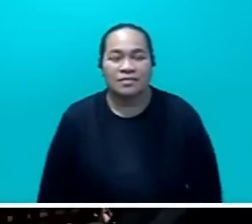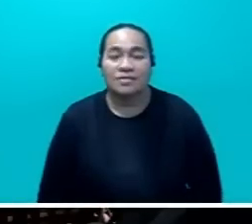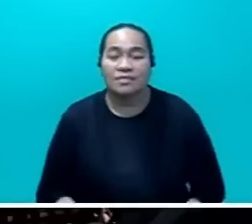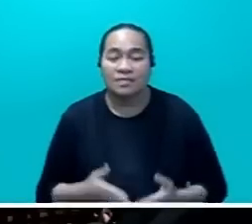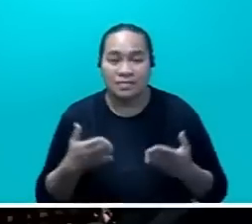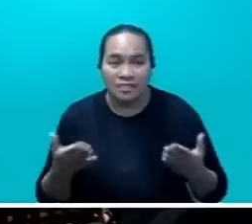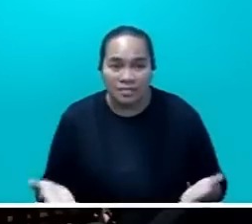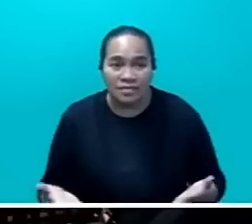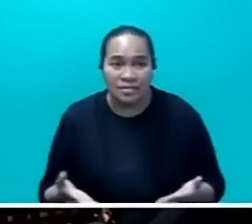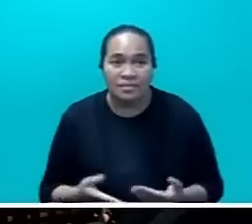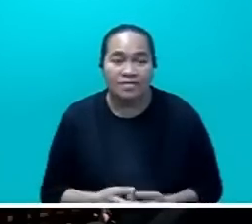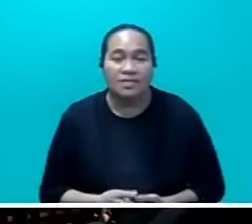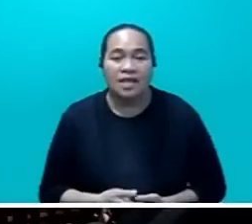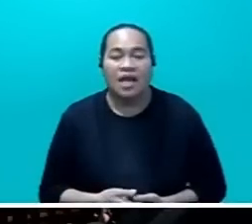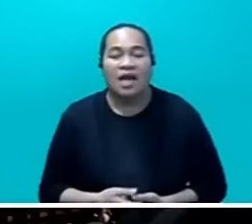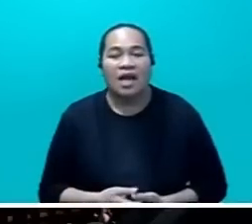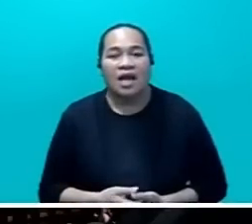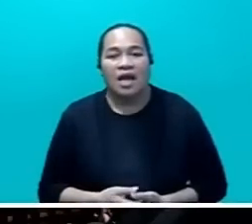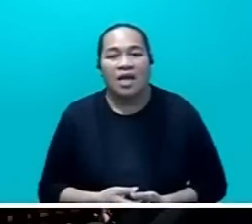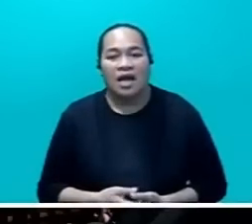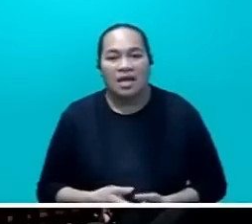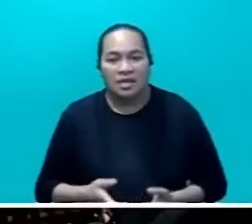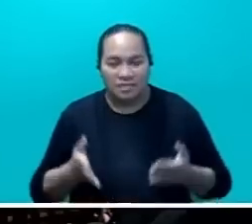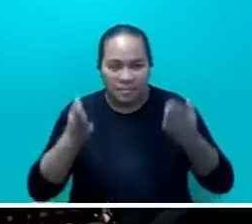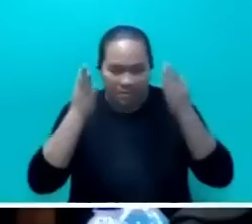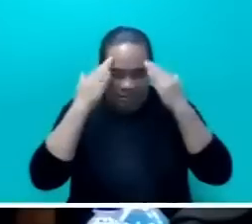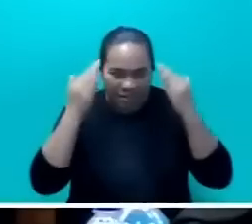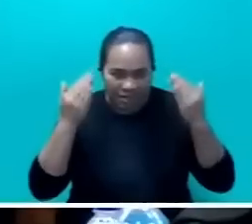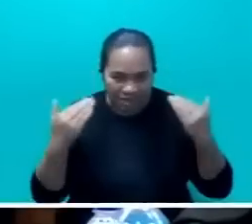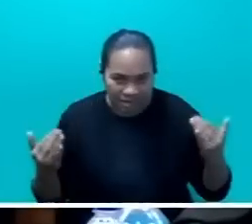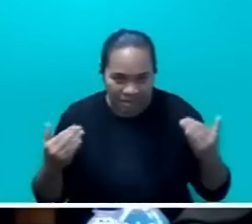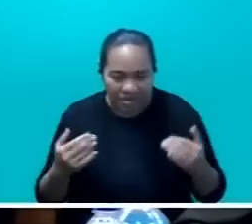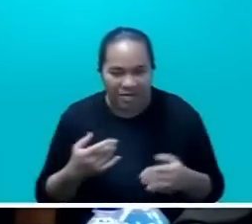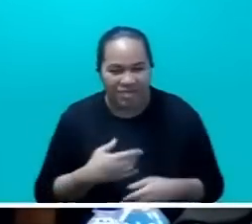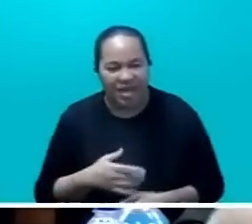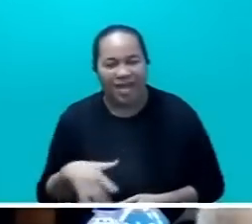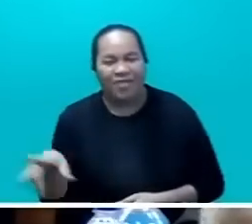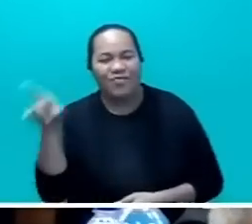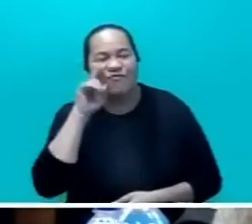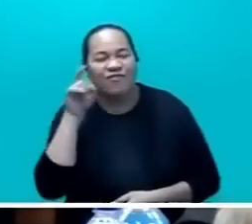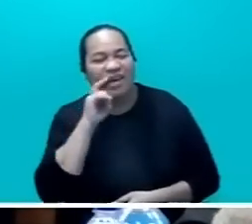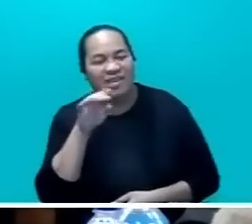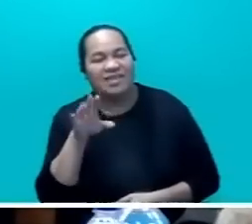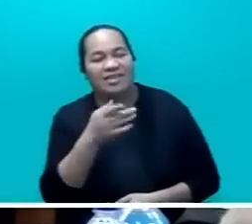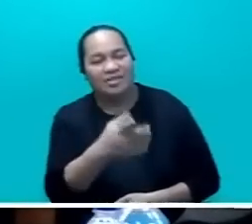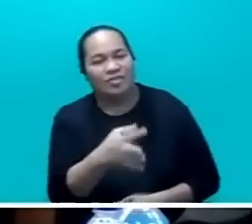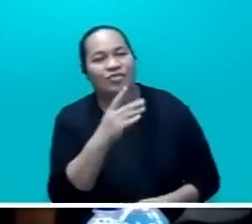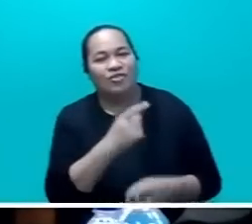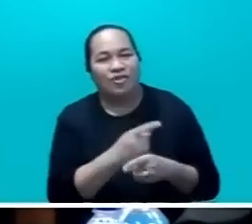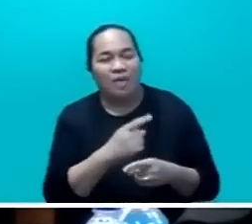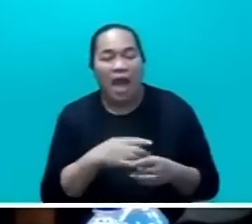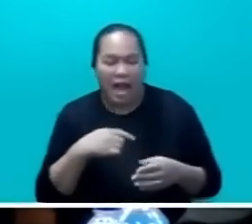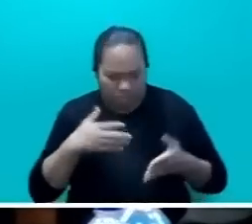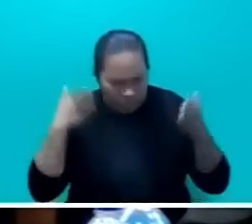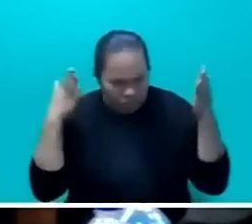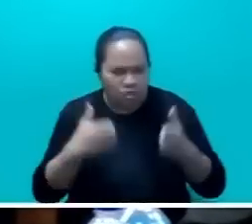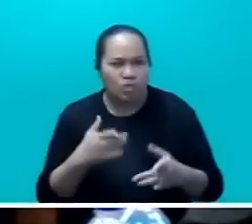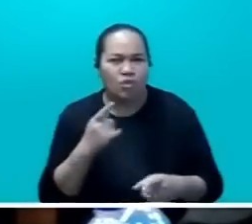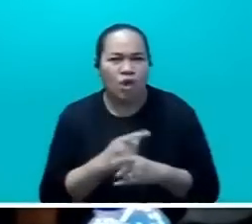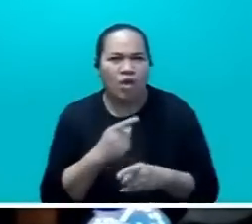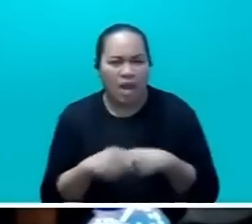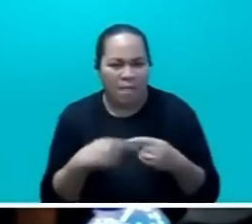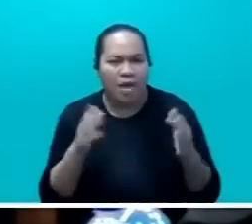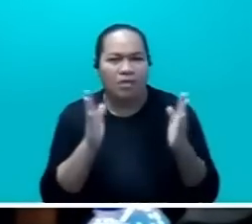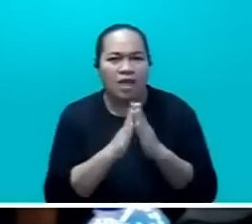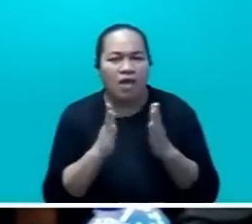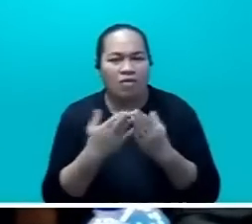Again, Mr. Speaker, that is hilarious coming from the honourable member. I'm still talking about the